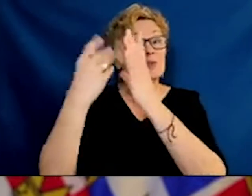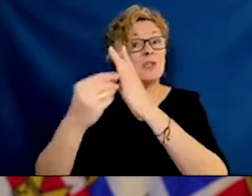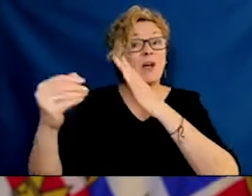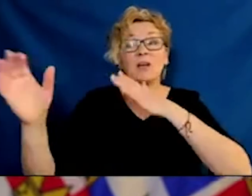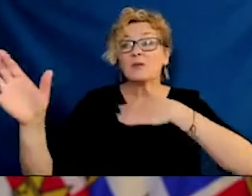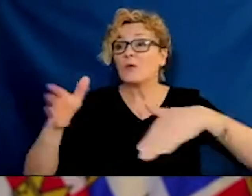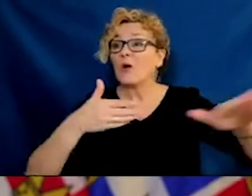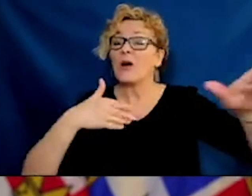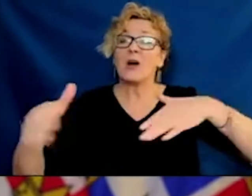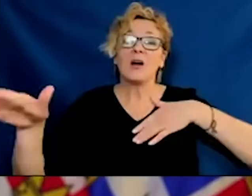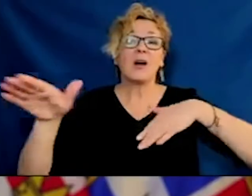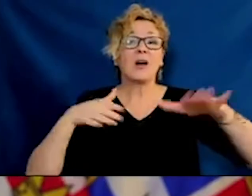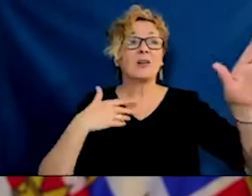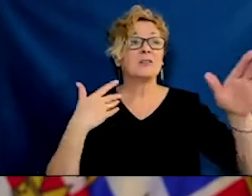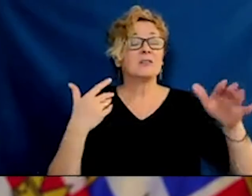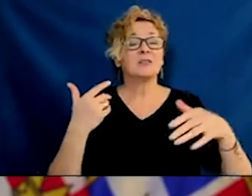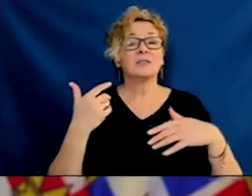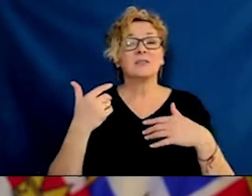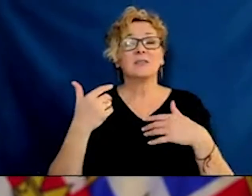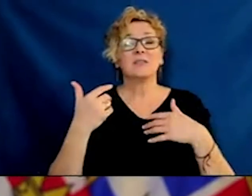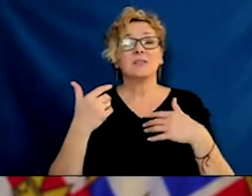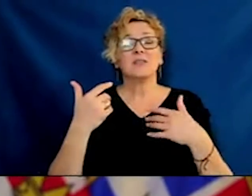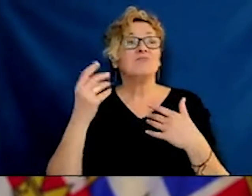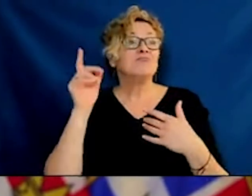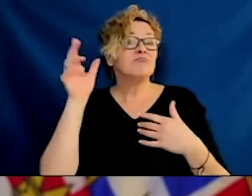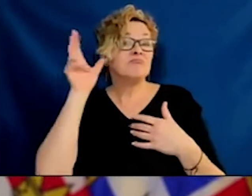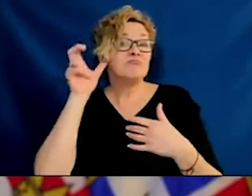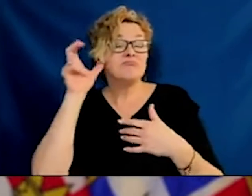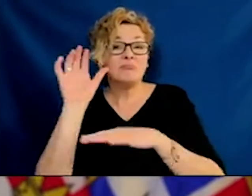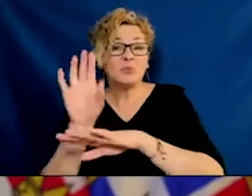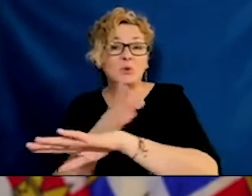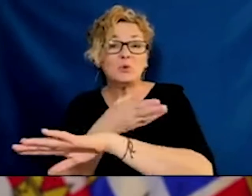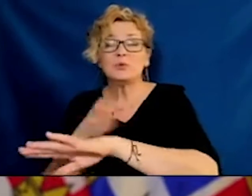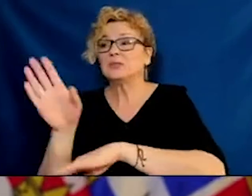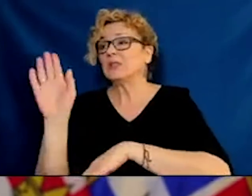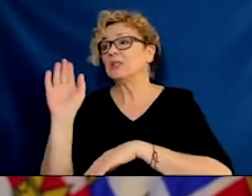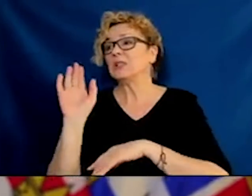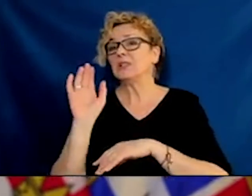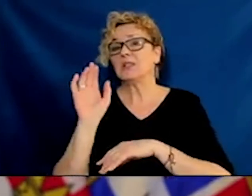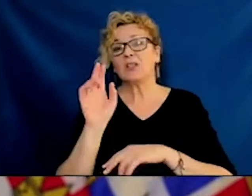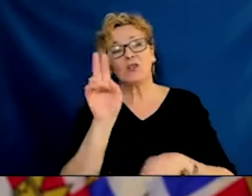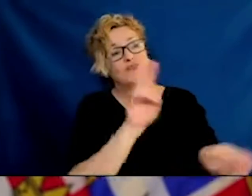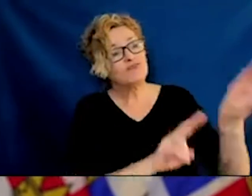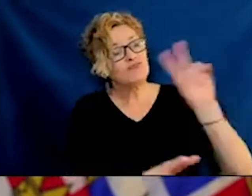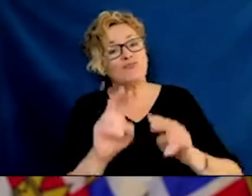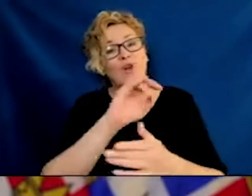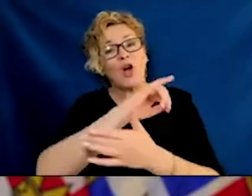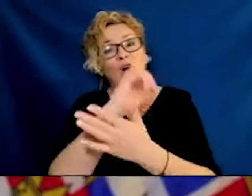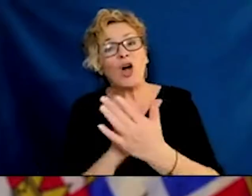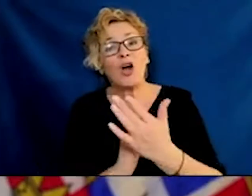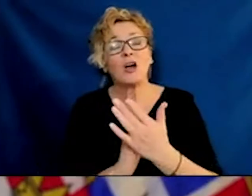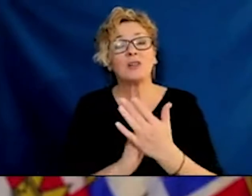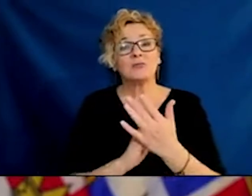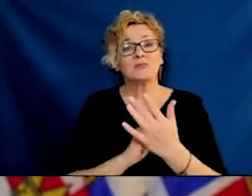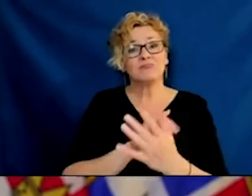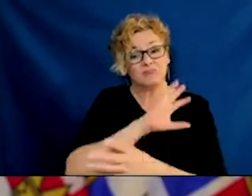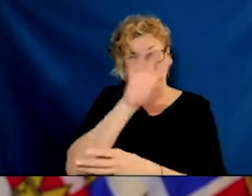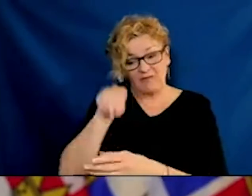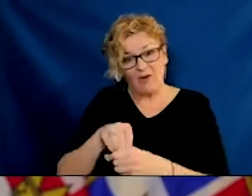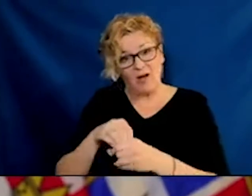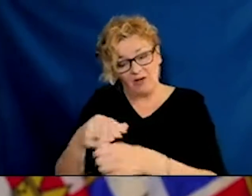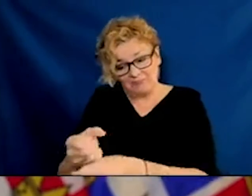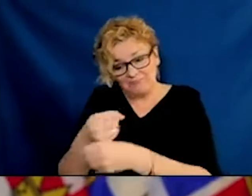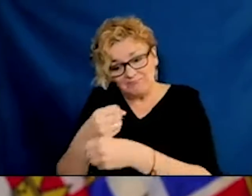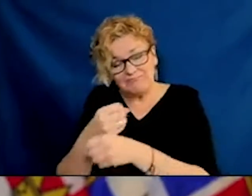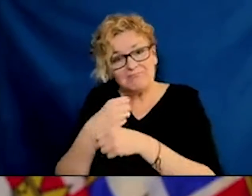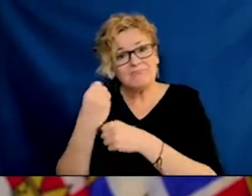that joy in life. To make sure we hug each other, that we take care of our family